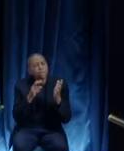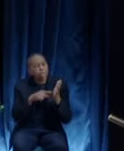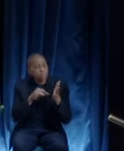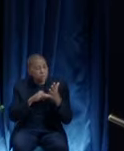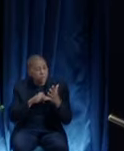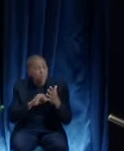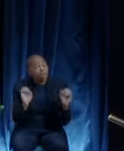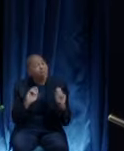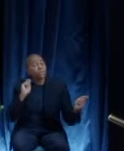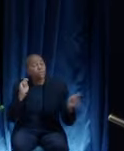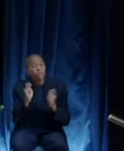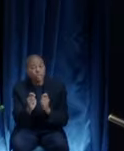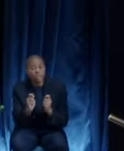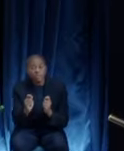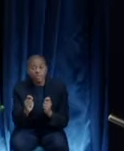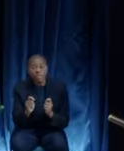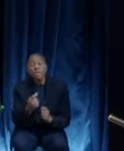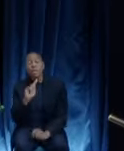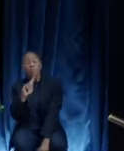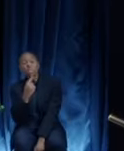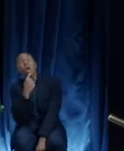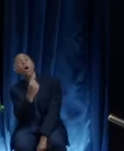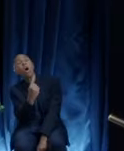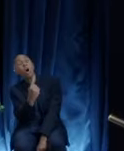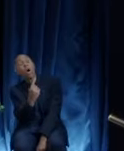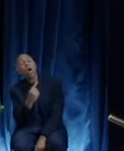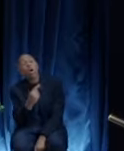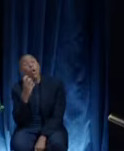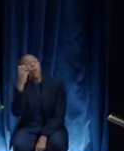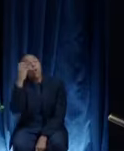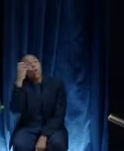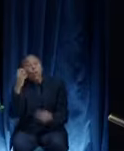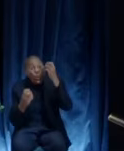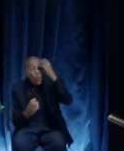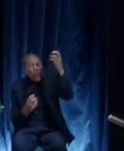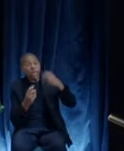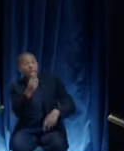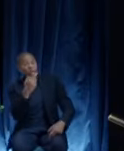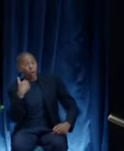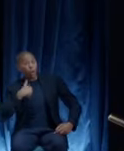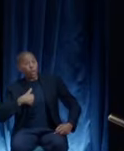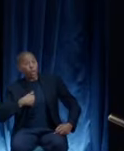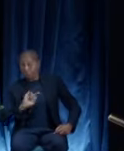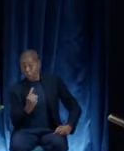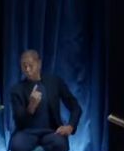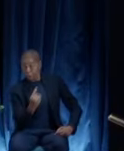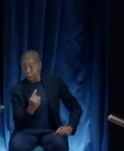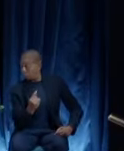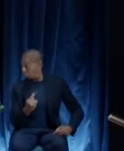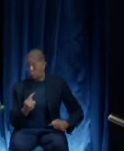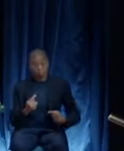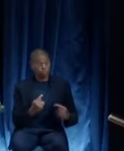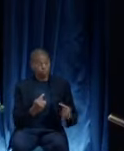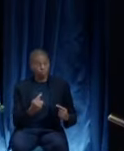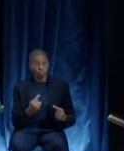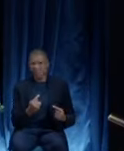No. Because queen regnant, oh, well, she's special. She's different and she's weird, and we're not quite sure about that anyway. So nobody should